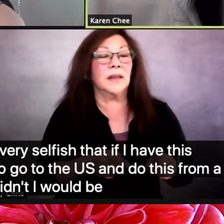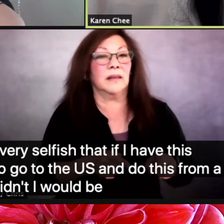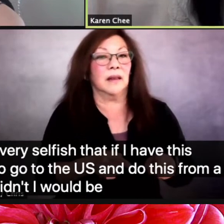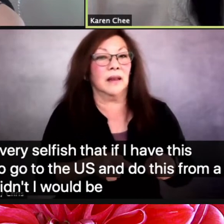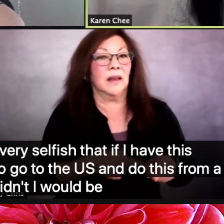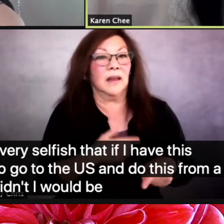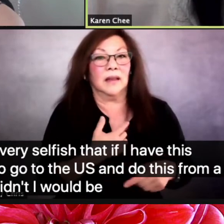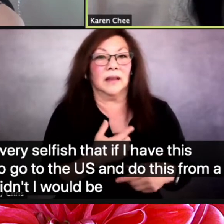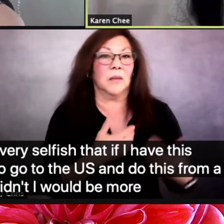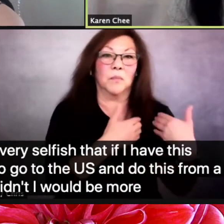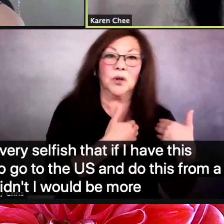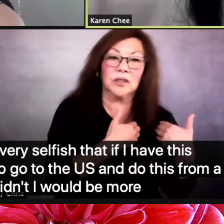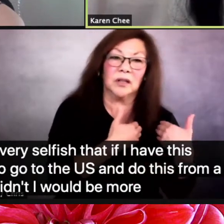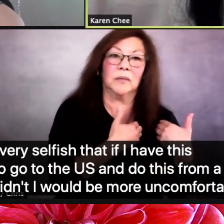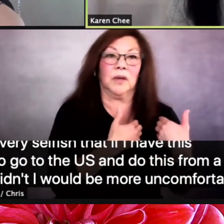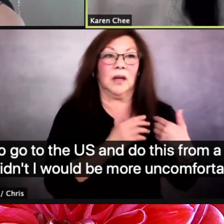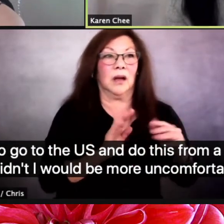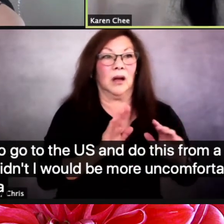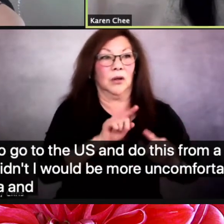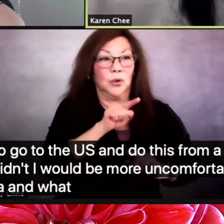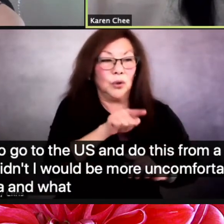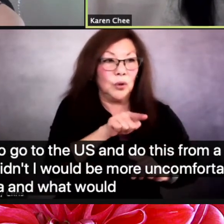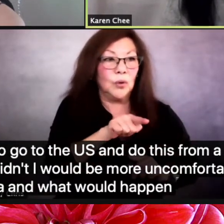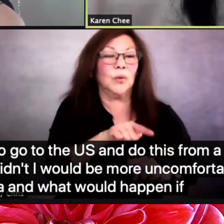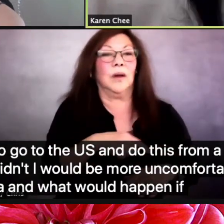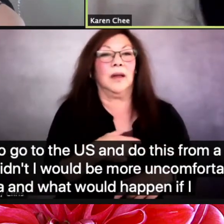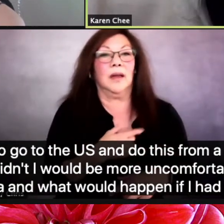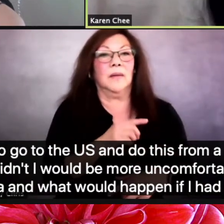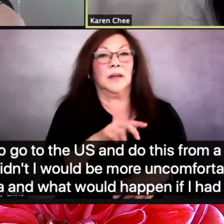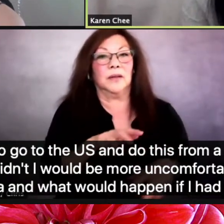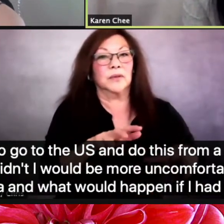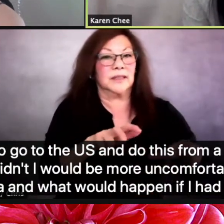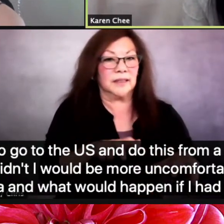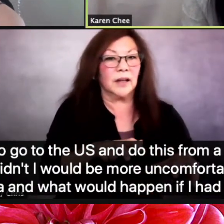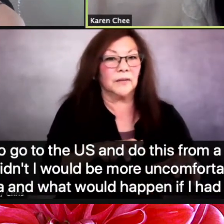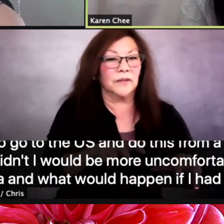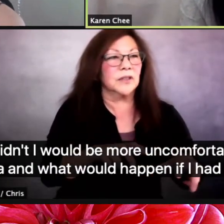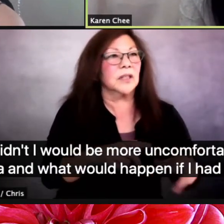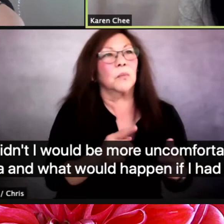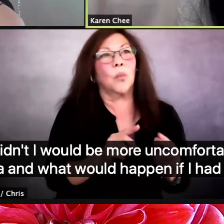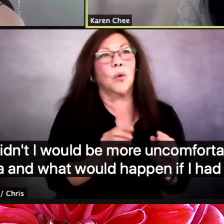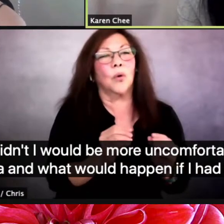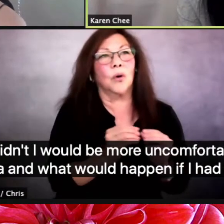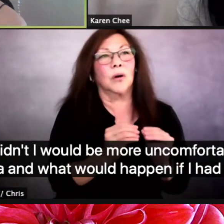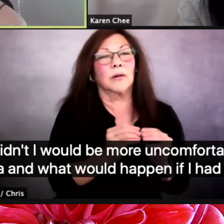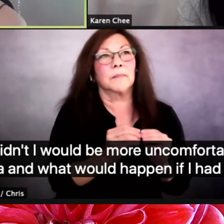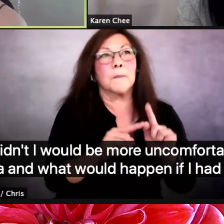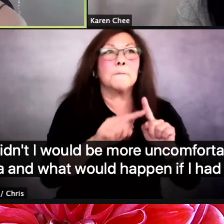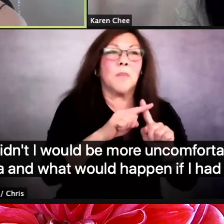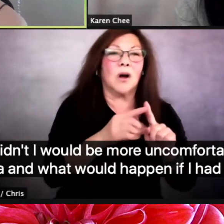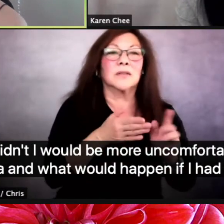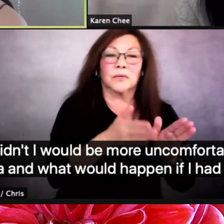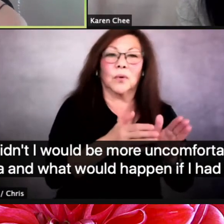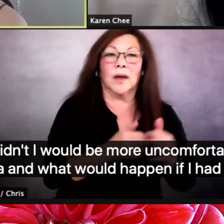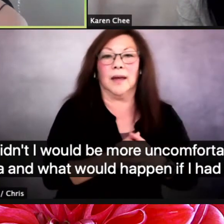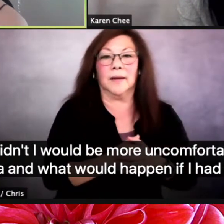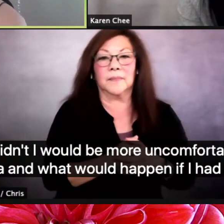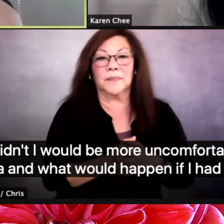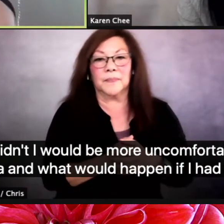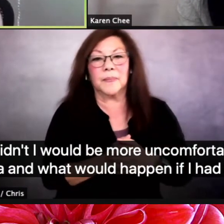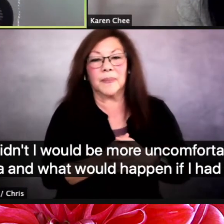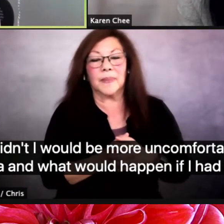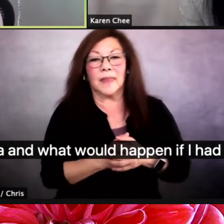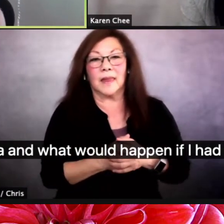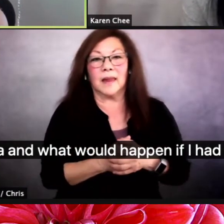burden should not be falling entirely on you. It was selfish, and it was selfish in a triumphant way, I think, not in a Yeah. negative, but in a No, way that was